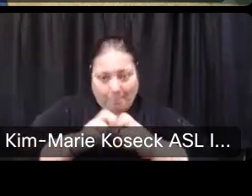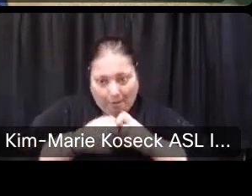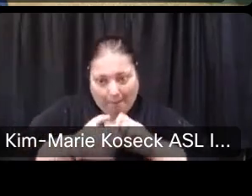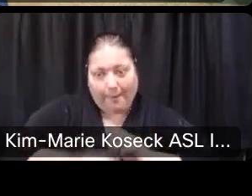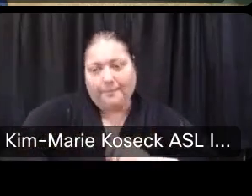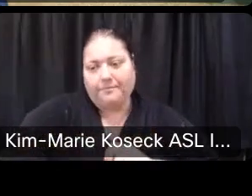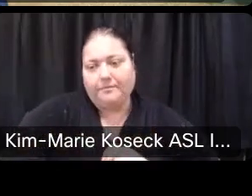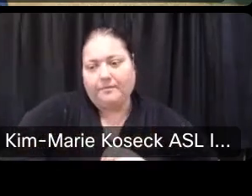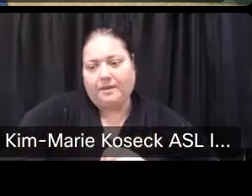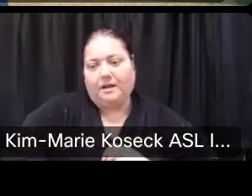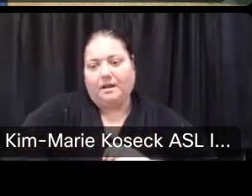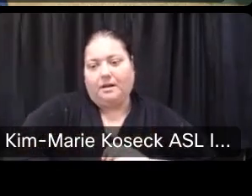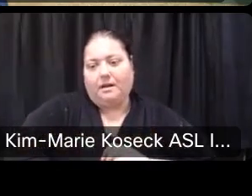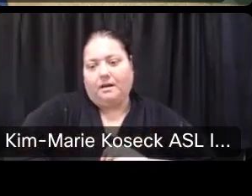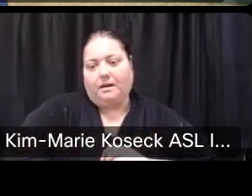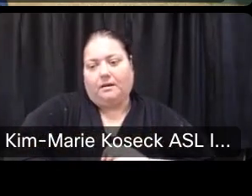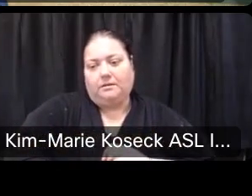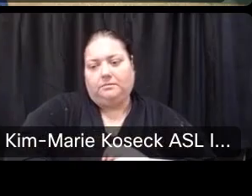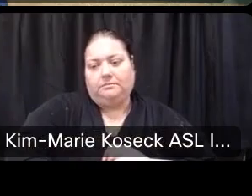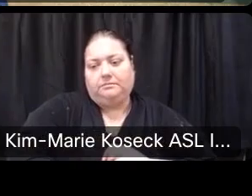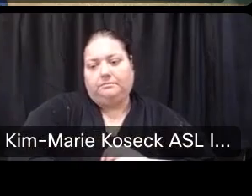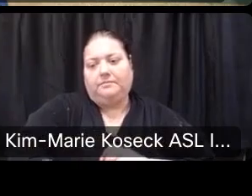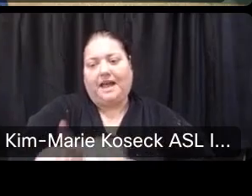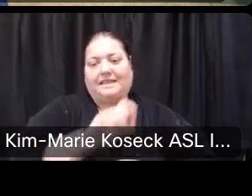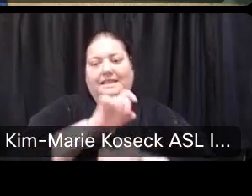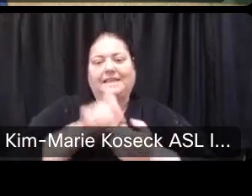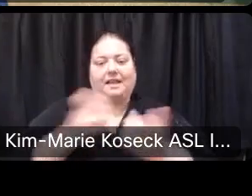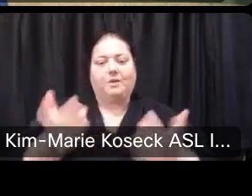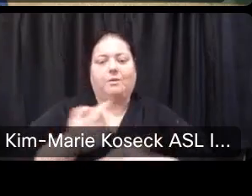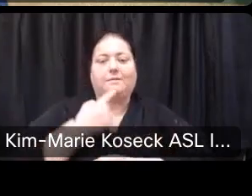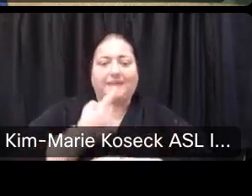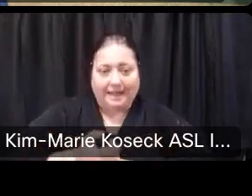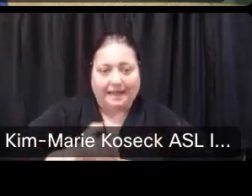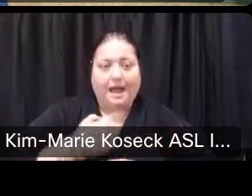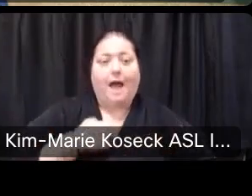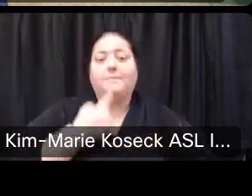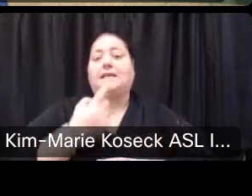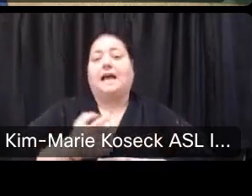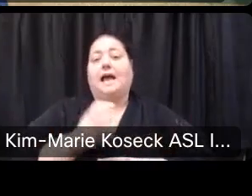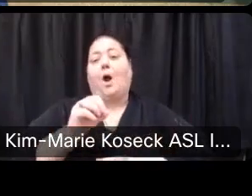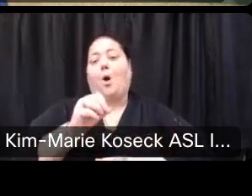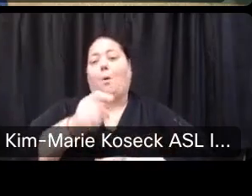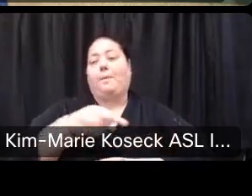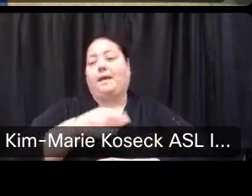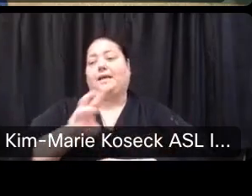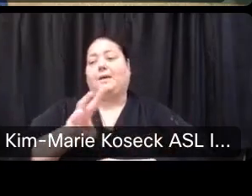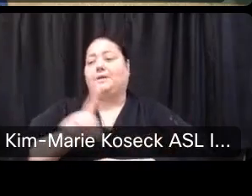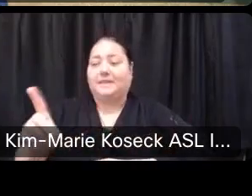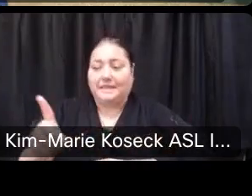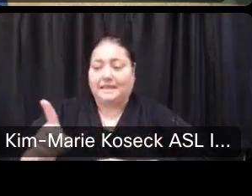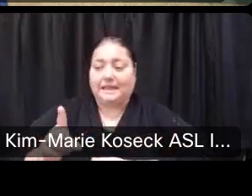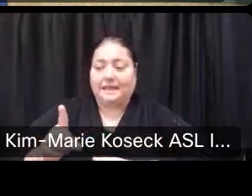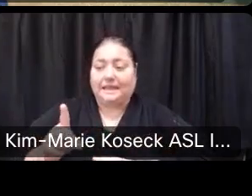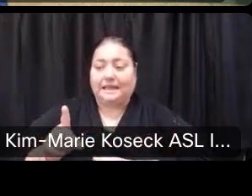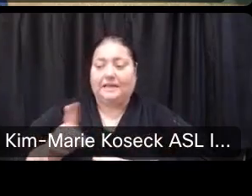the problem we're having. Like, that's exactly what I'm saying. I am saying that OWDD should like